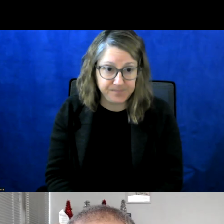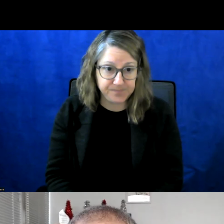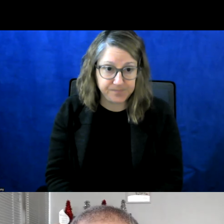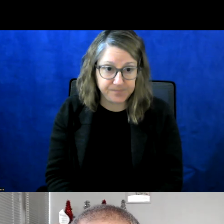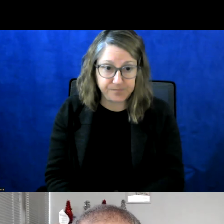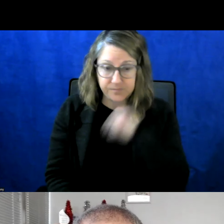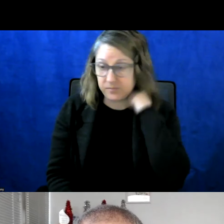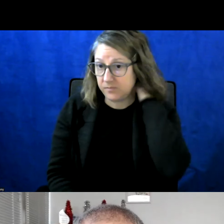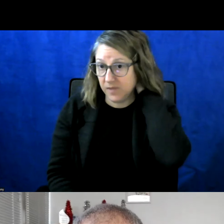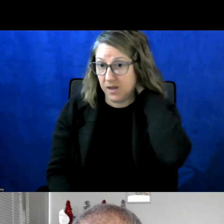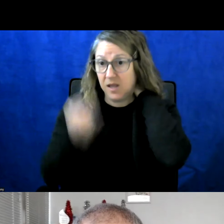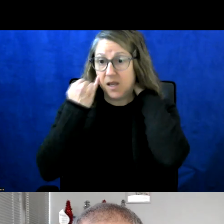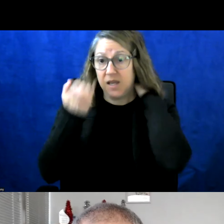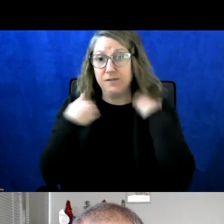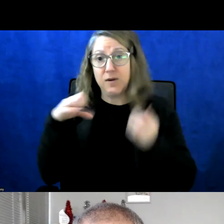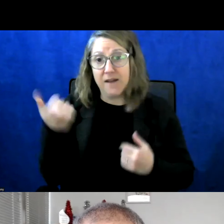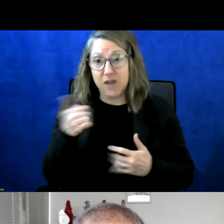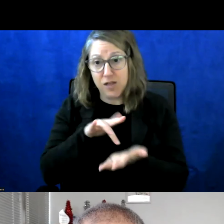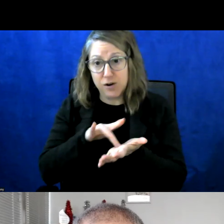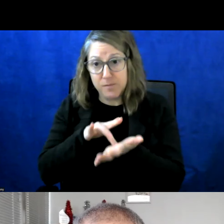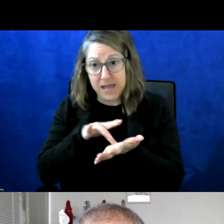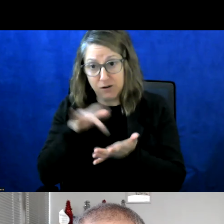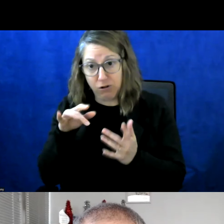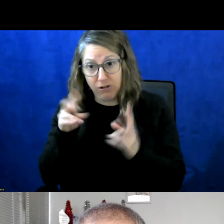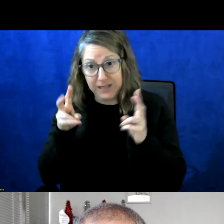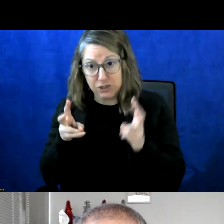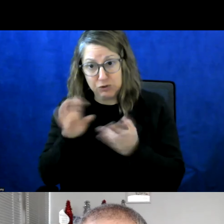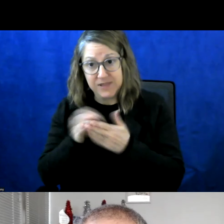have other medical conditions, that increases your risk too.